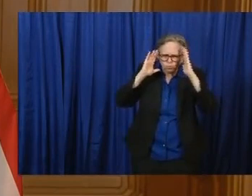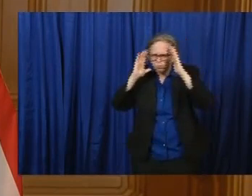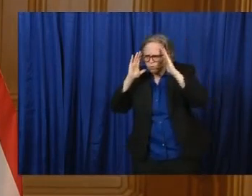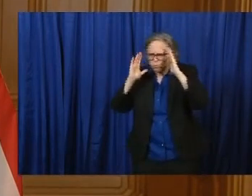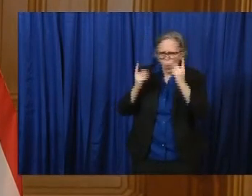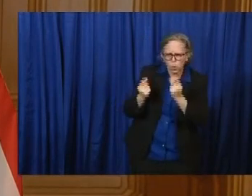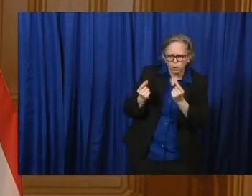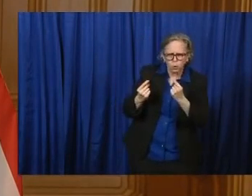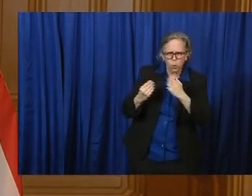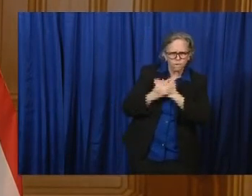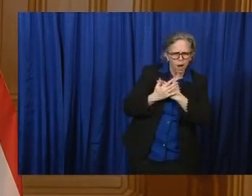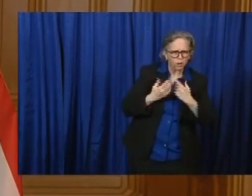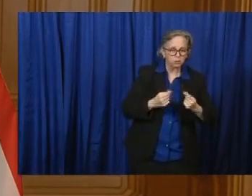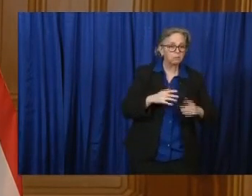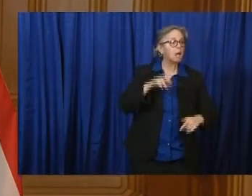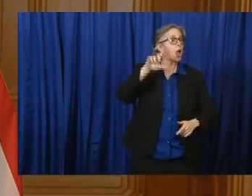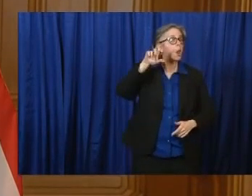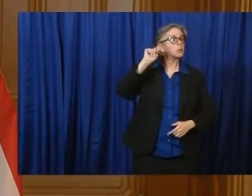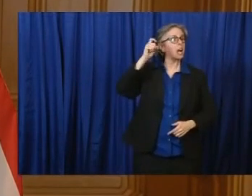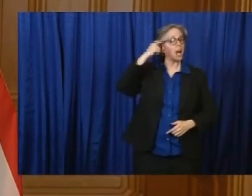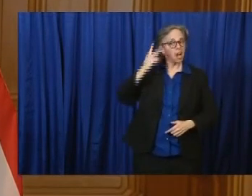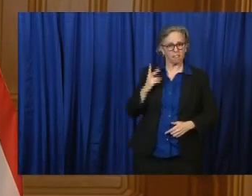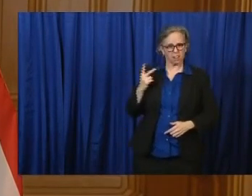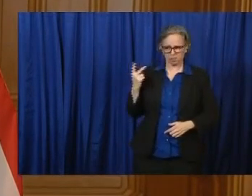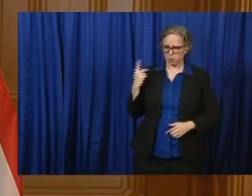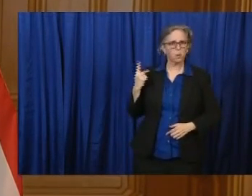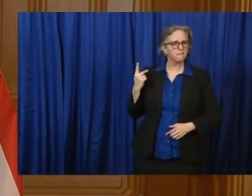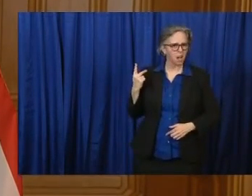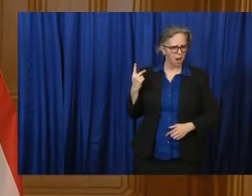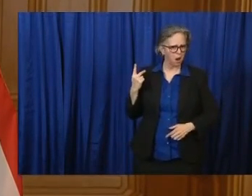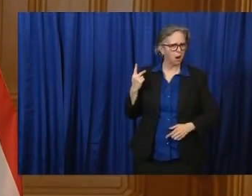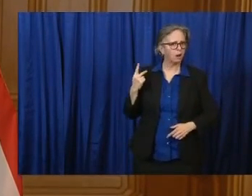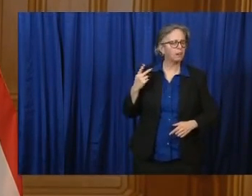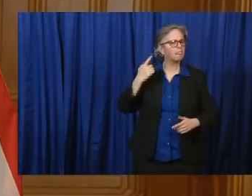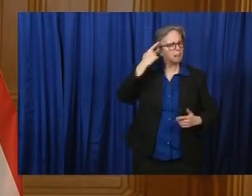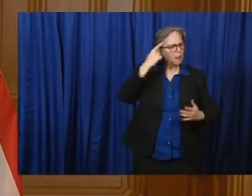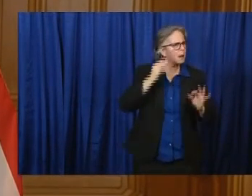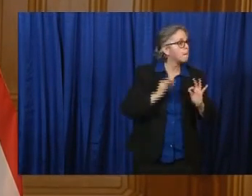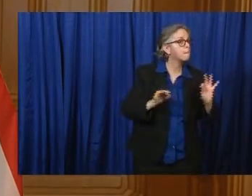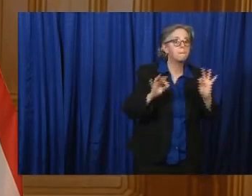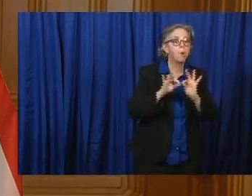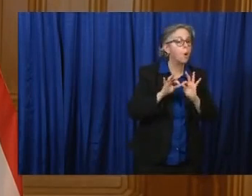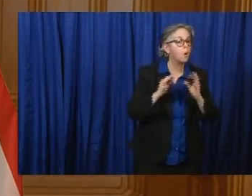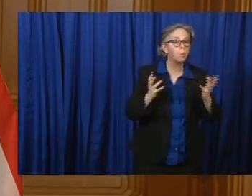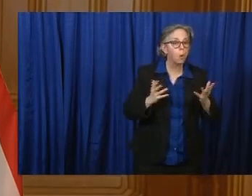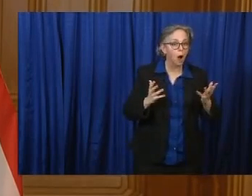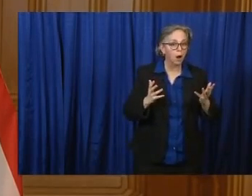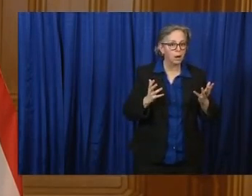Lieutenant Governor and I think that it's also very important as we look to the future